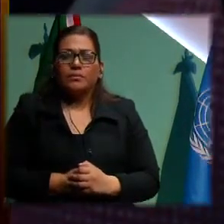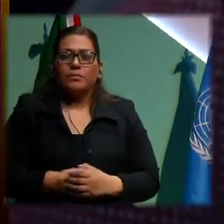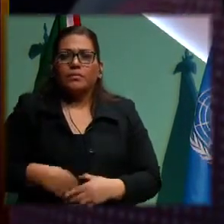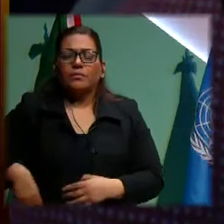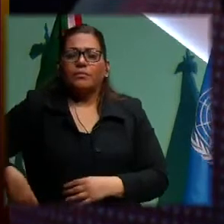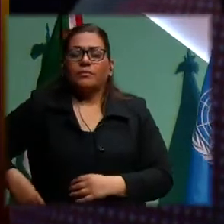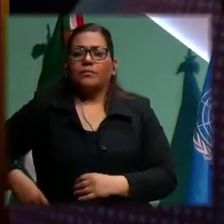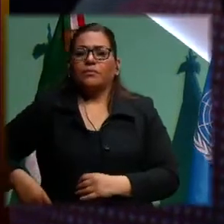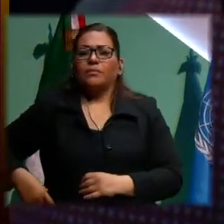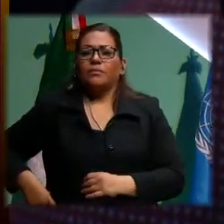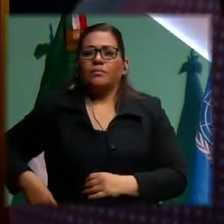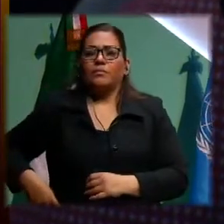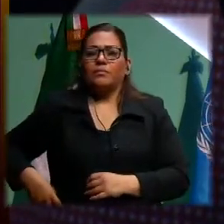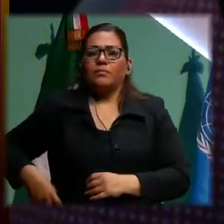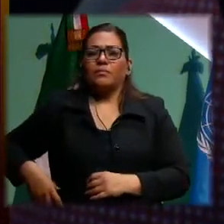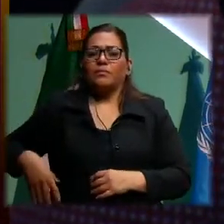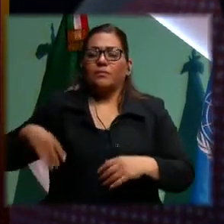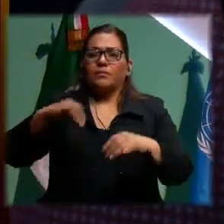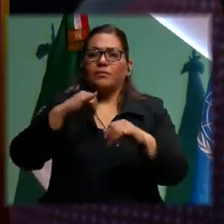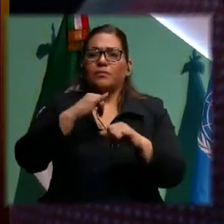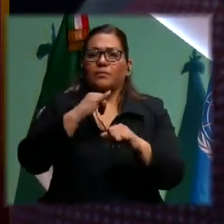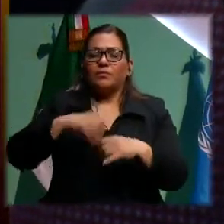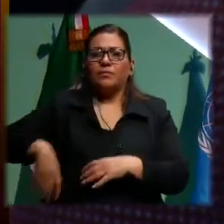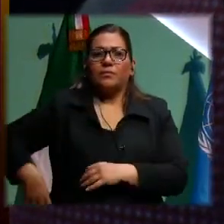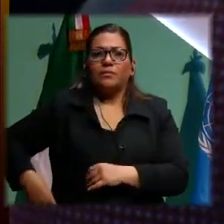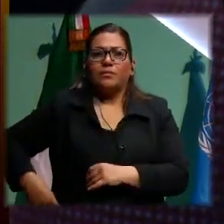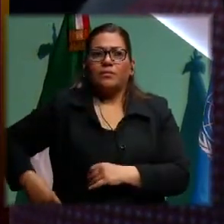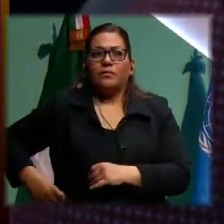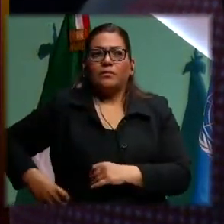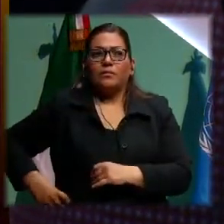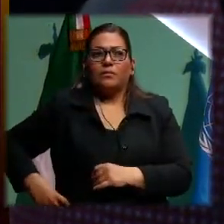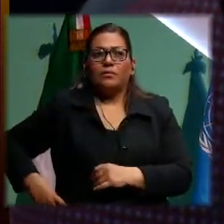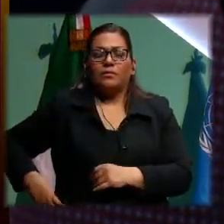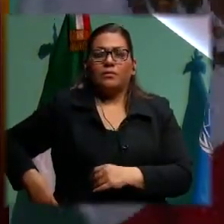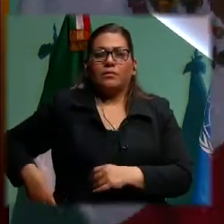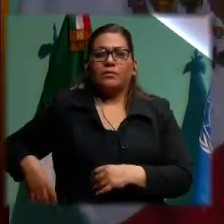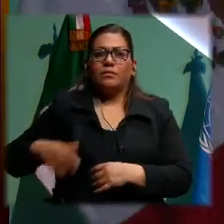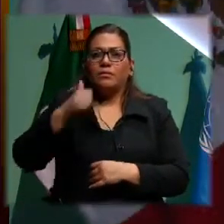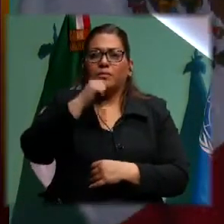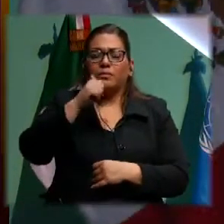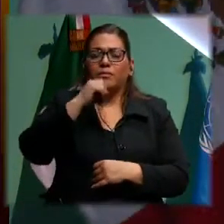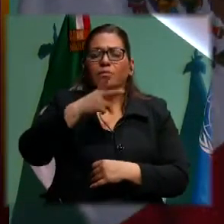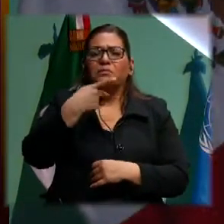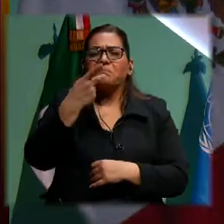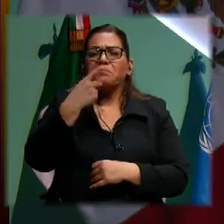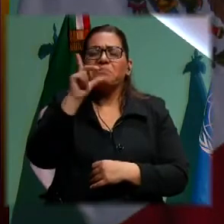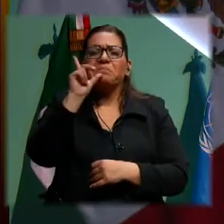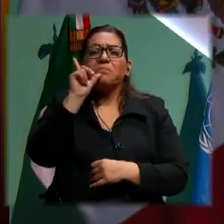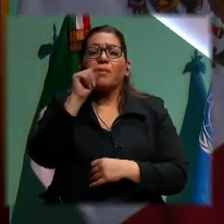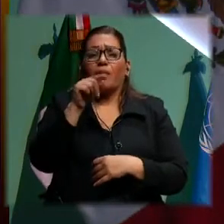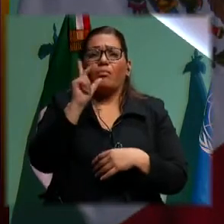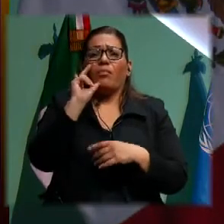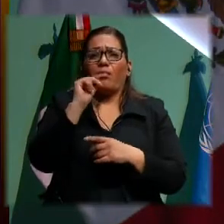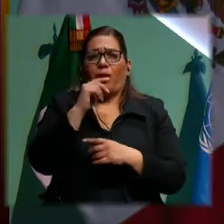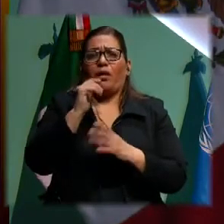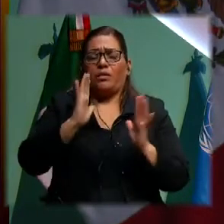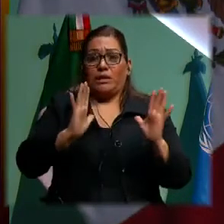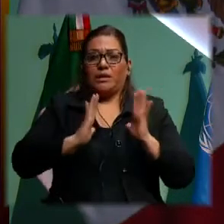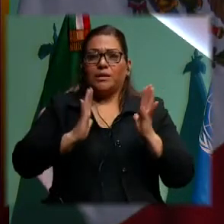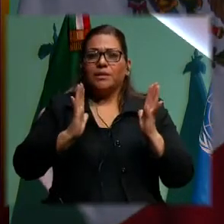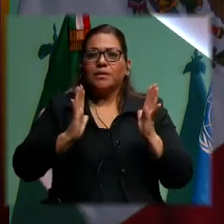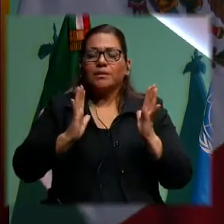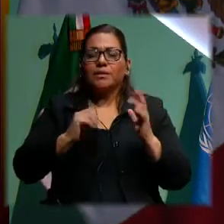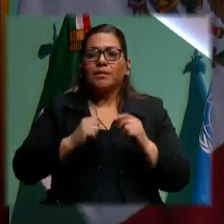future. It's always about tomorrow. So I'm thrilled that the next generation